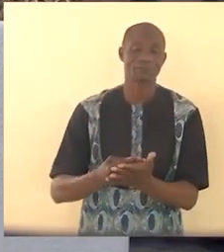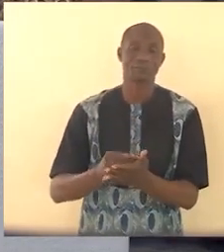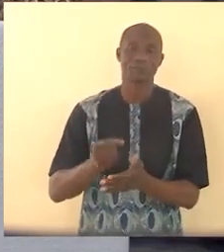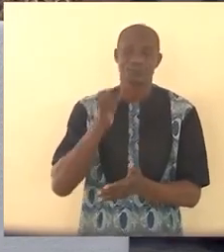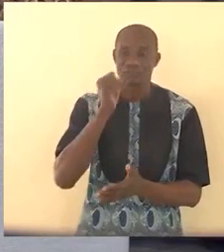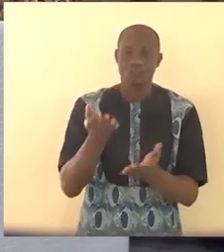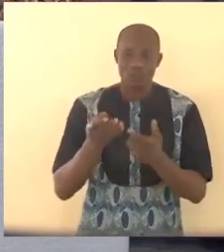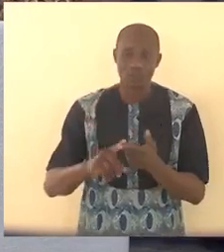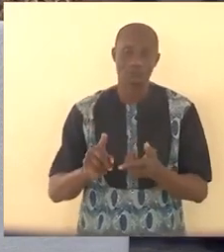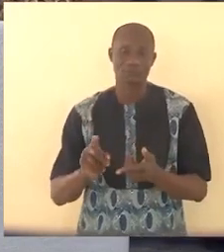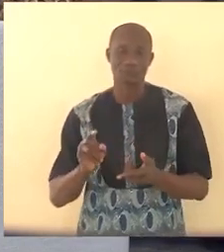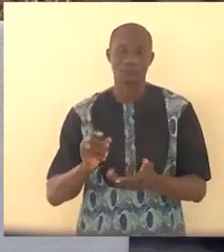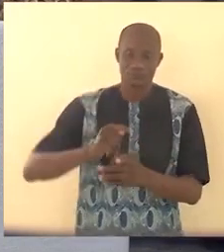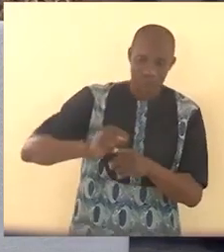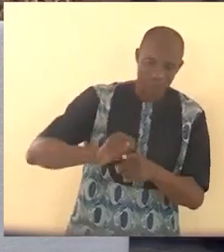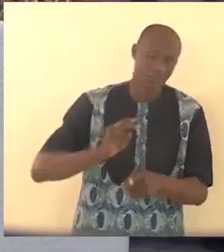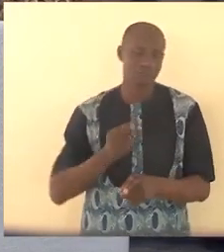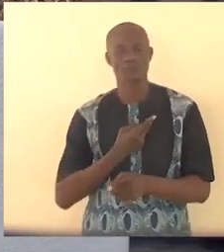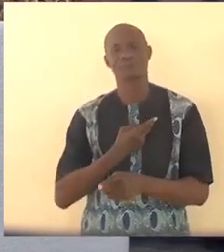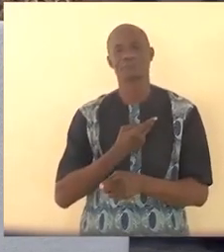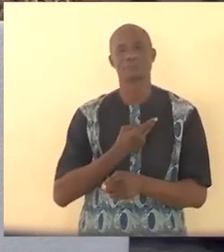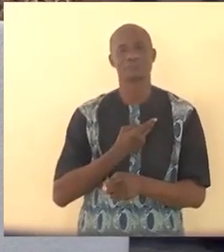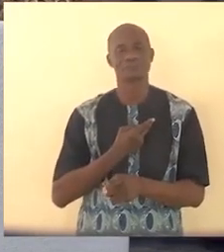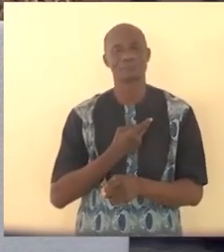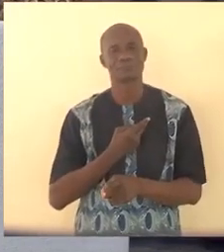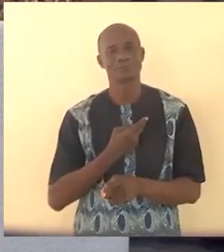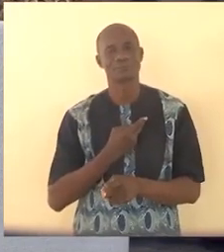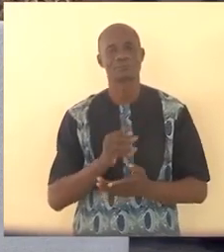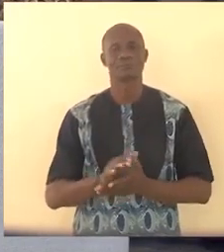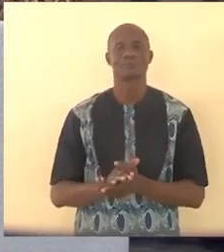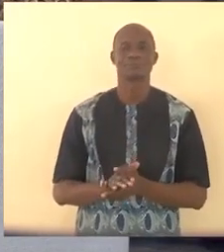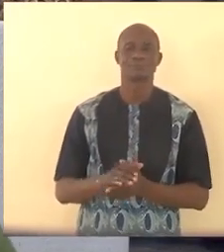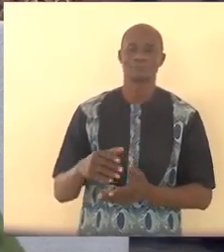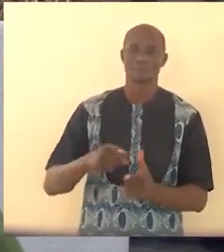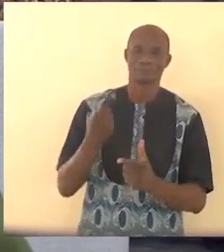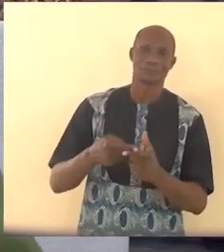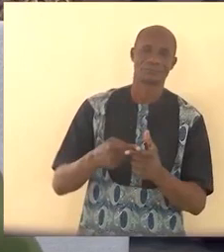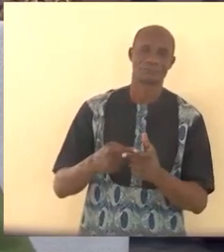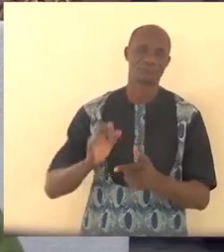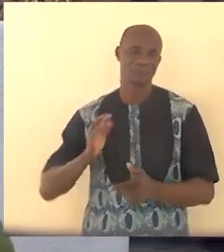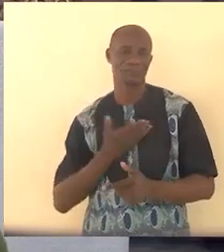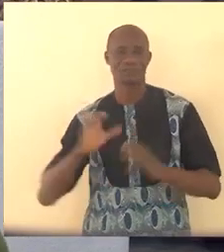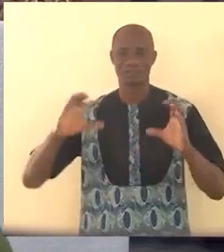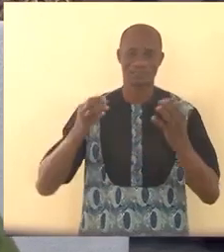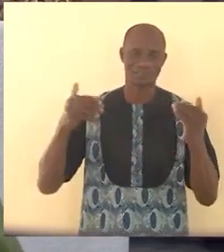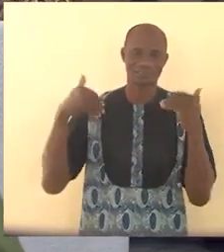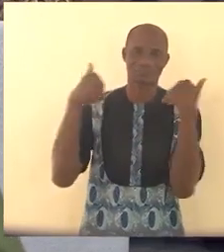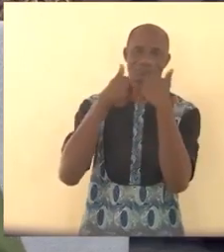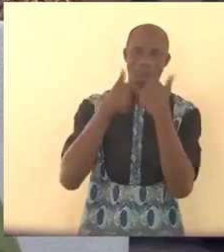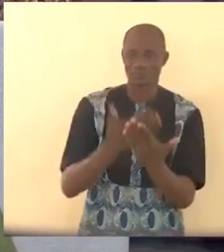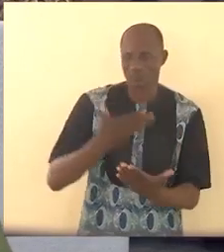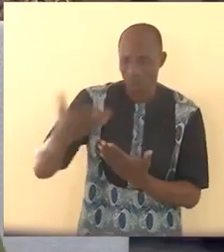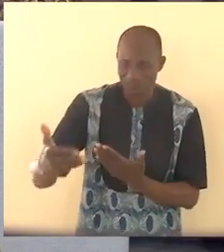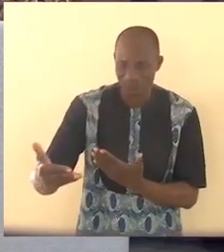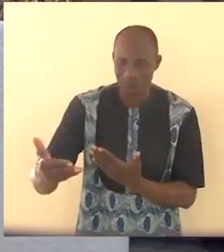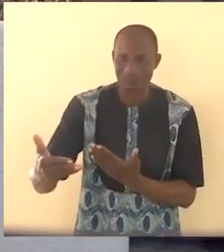she wanted to train us, refused to give us money to go to school. And then when our classmates are